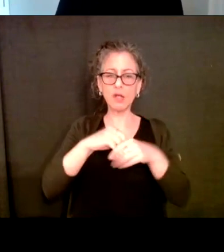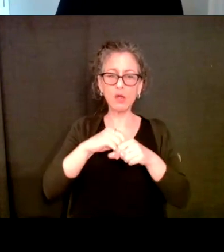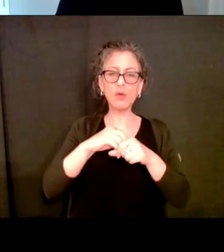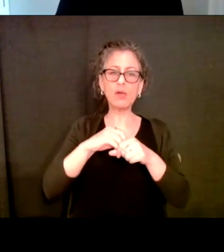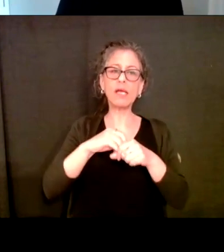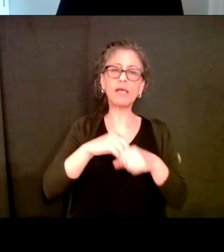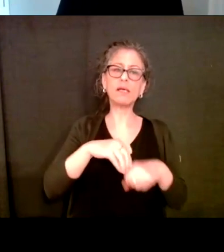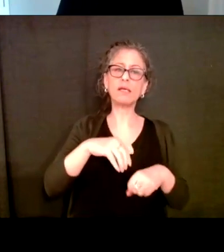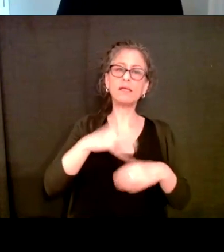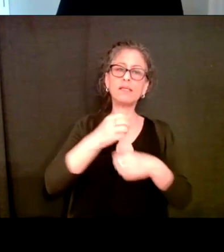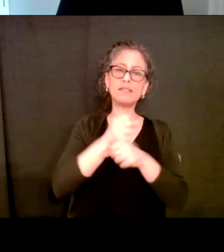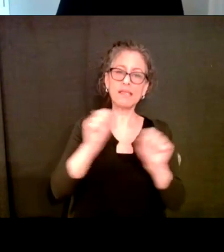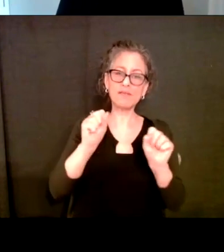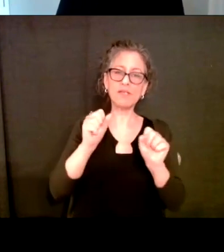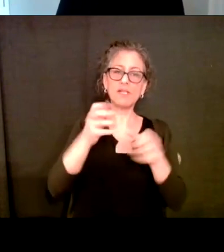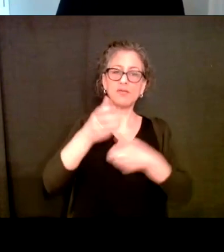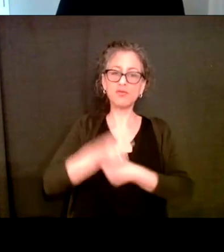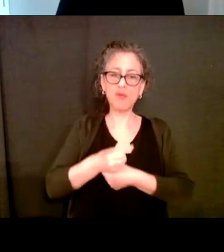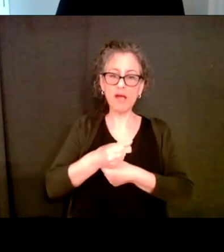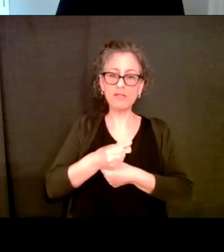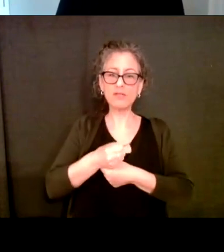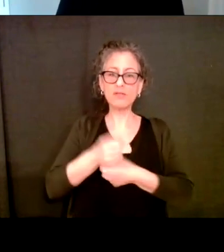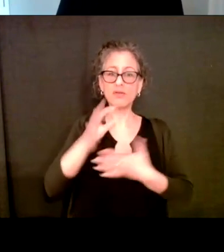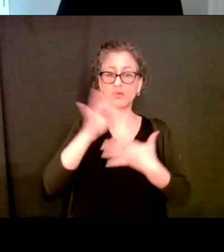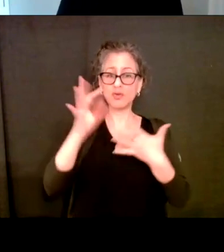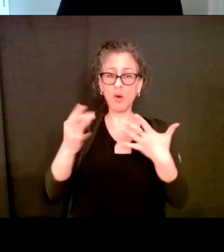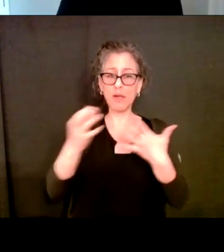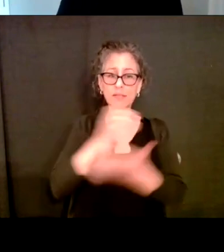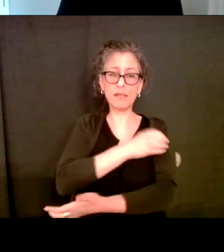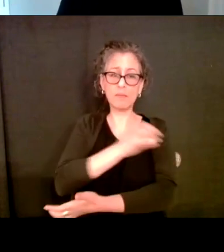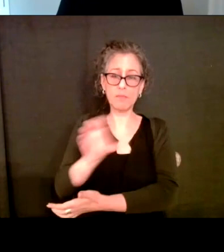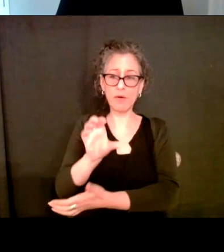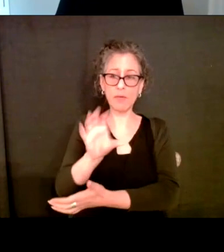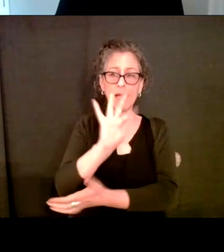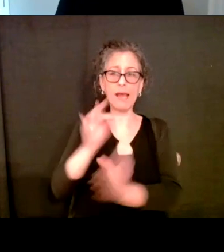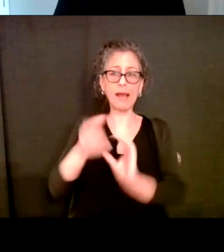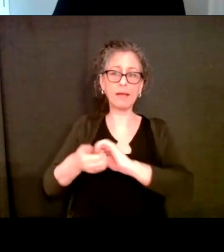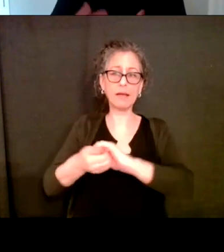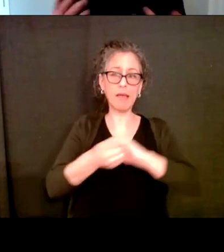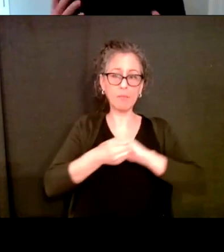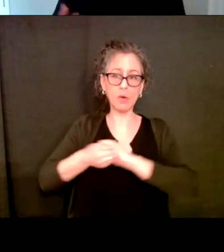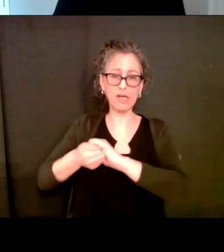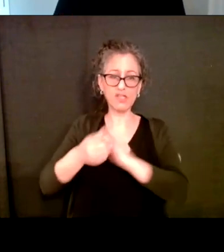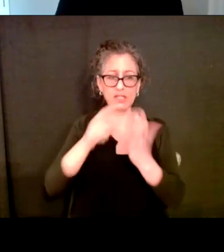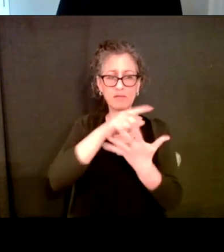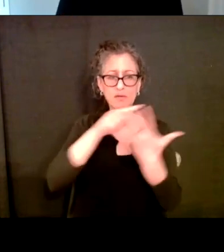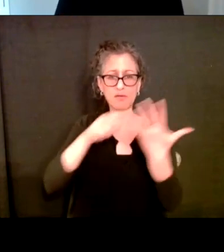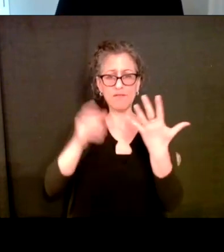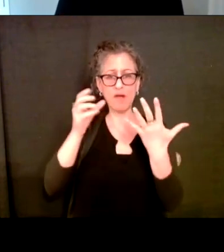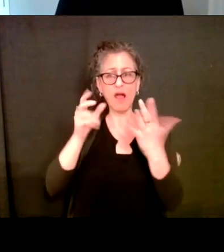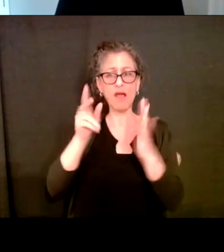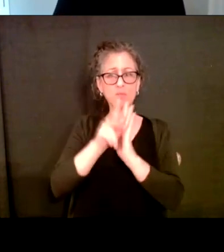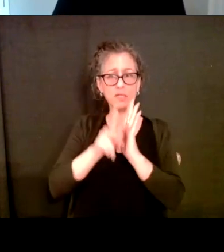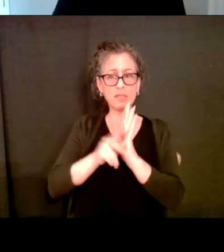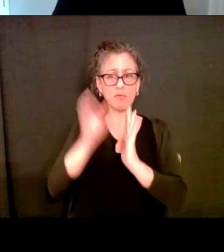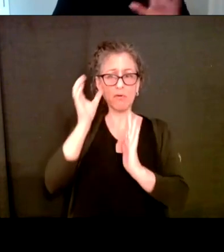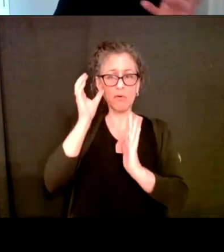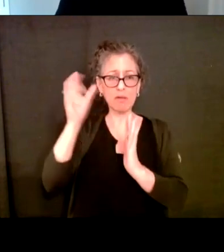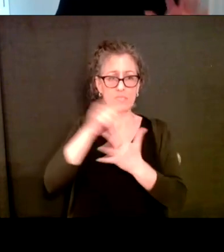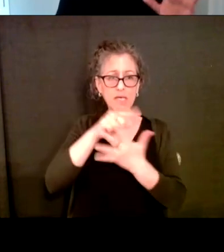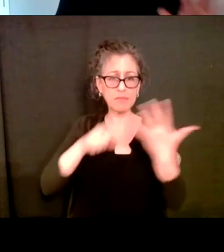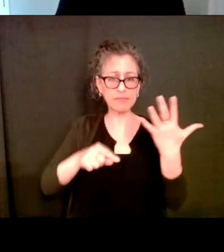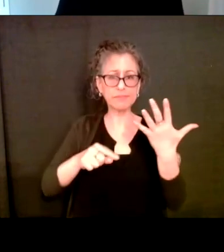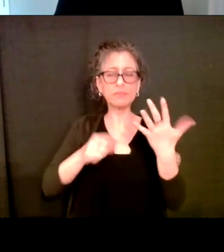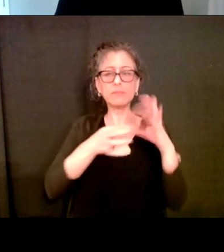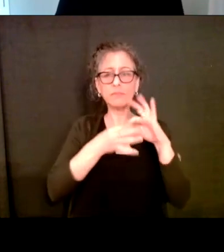trust, choice, empowerment, and collaboration. These 5 principles really